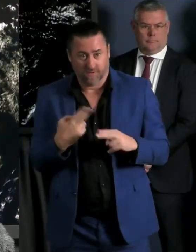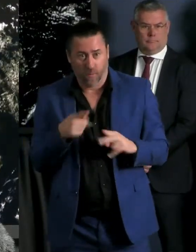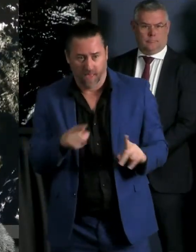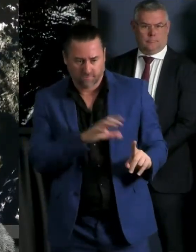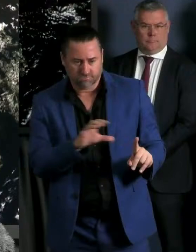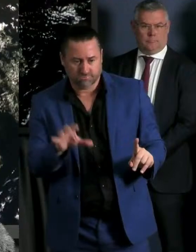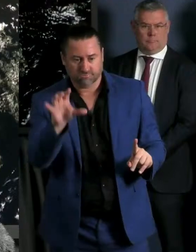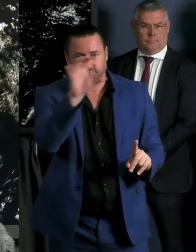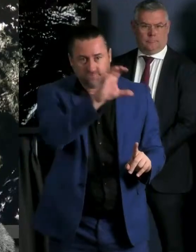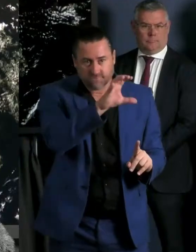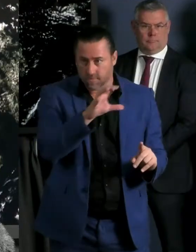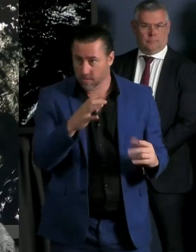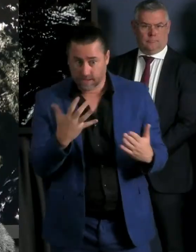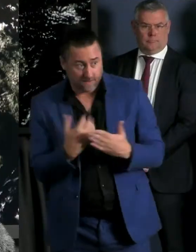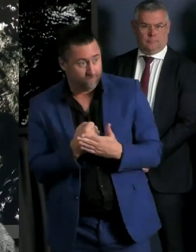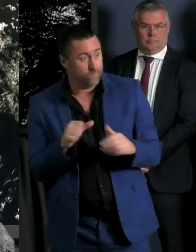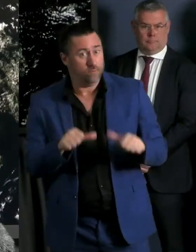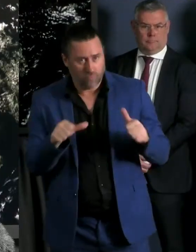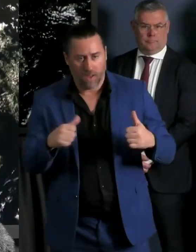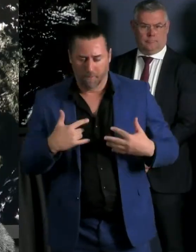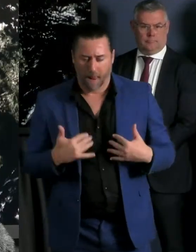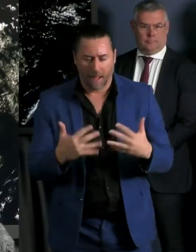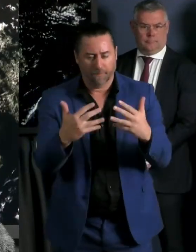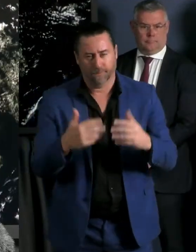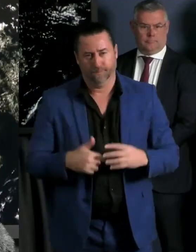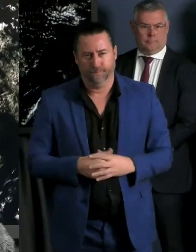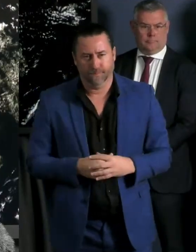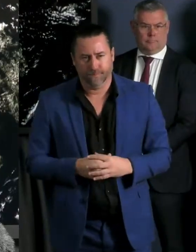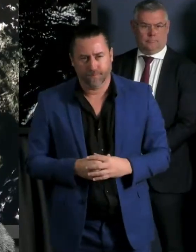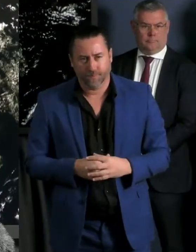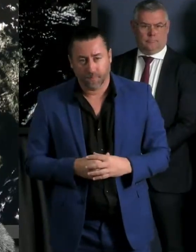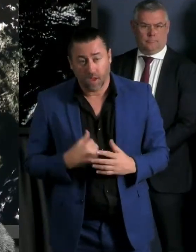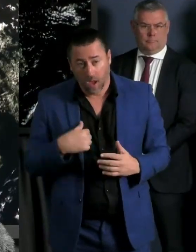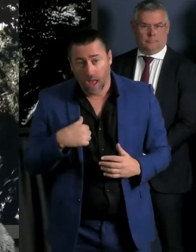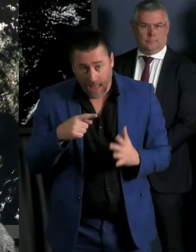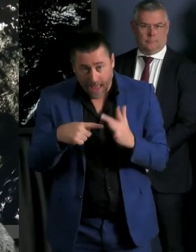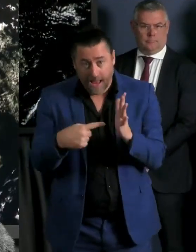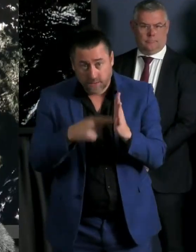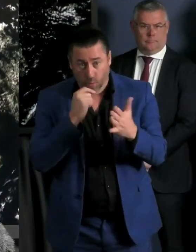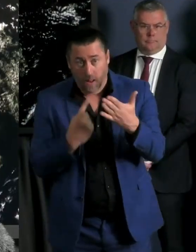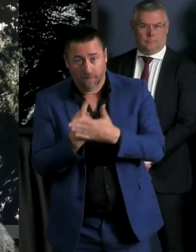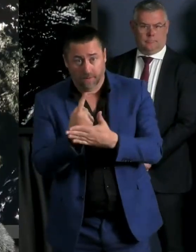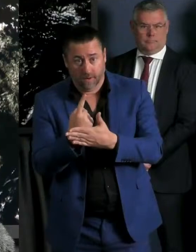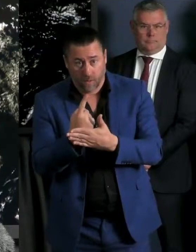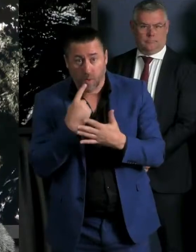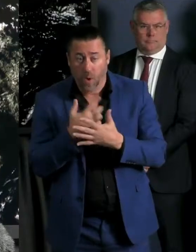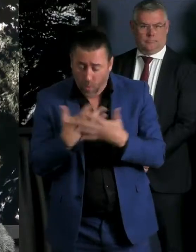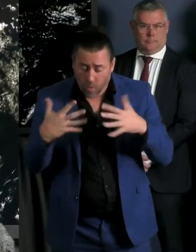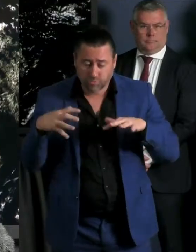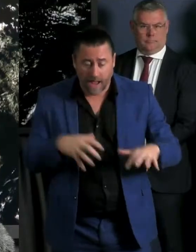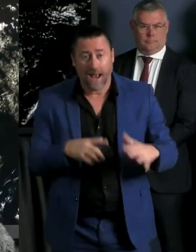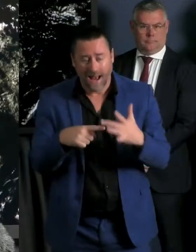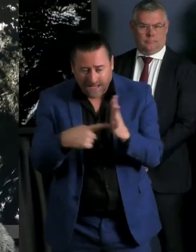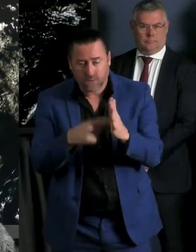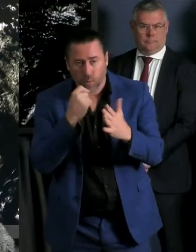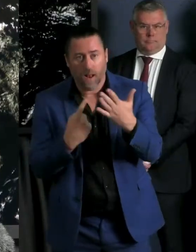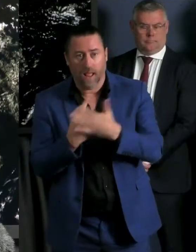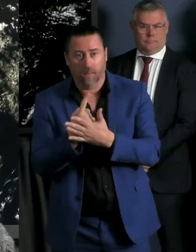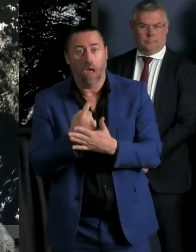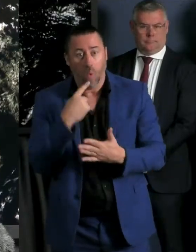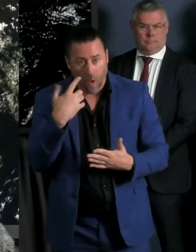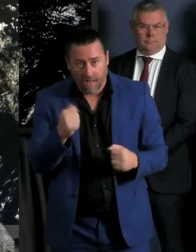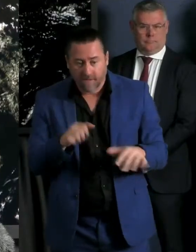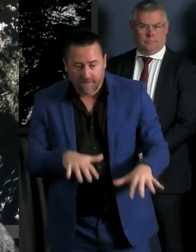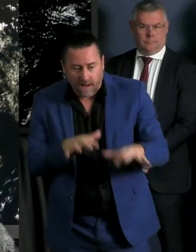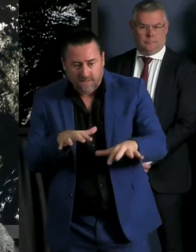it's safe to do so. We are expecting significant rainfall in the area. We will see flash flooding in the